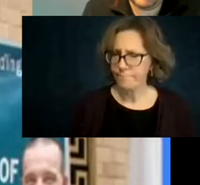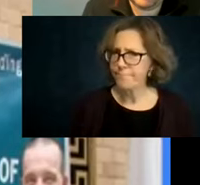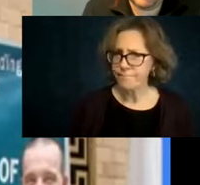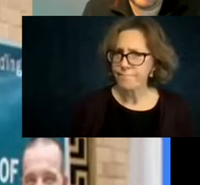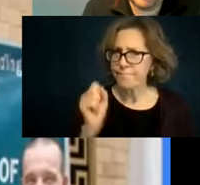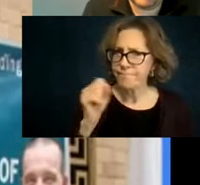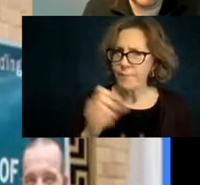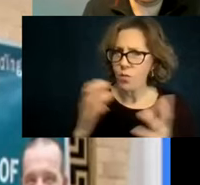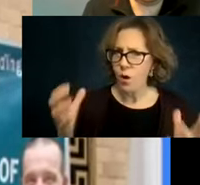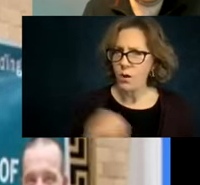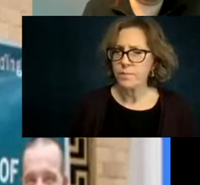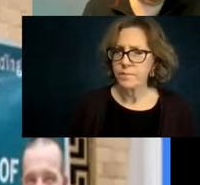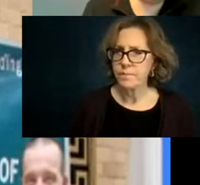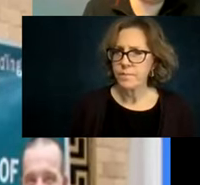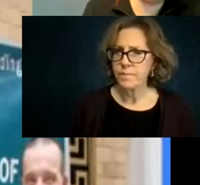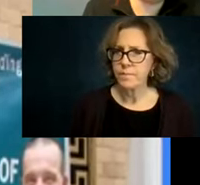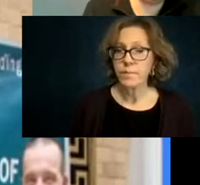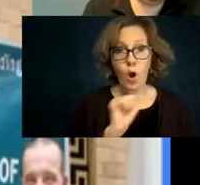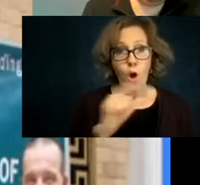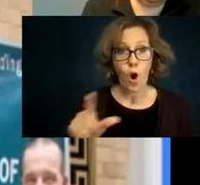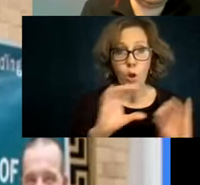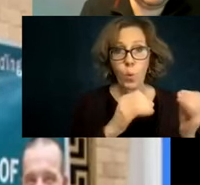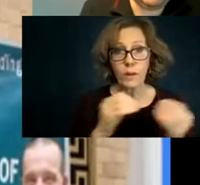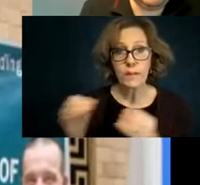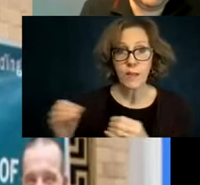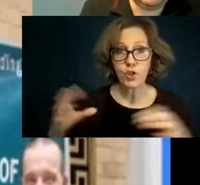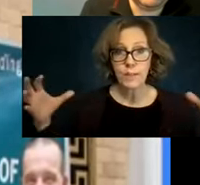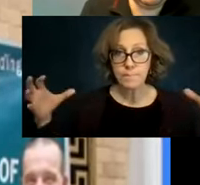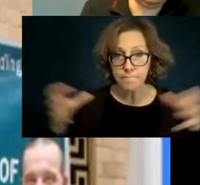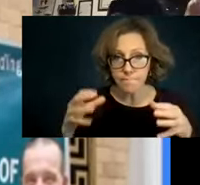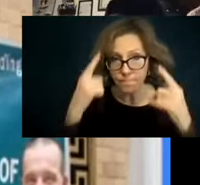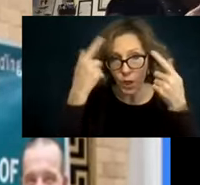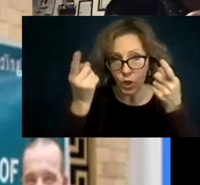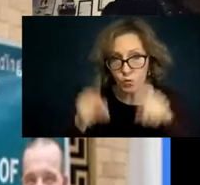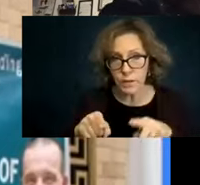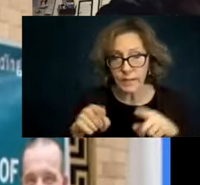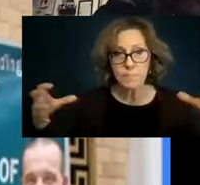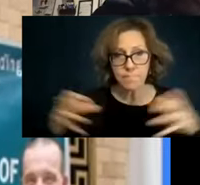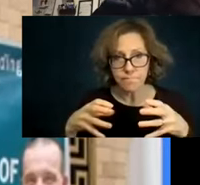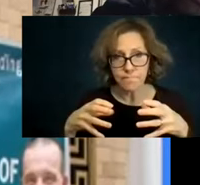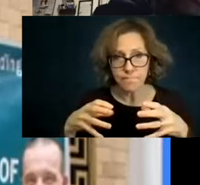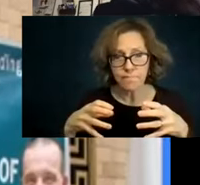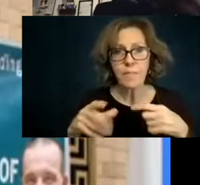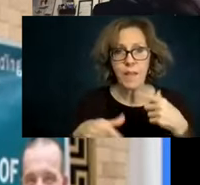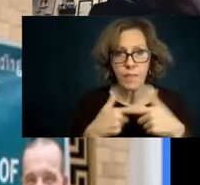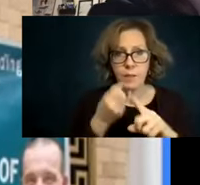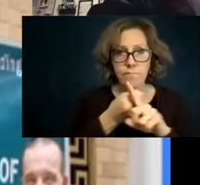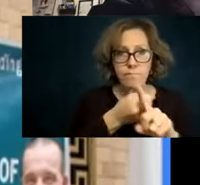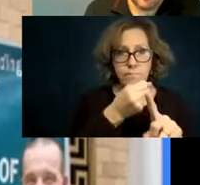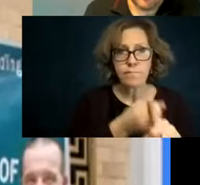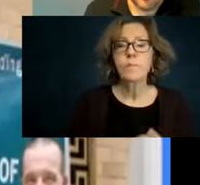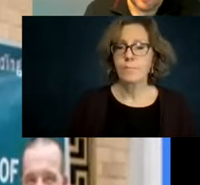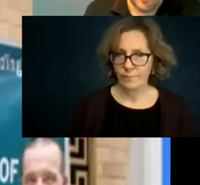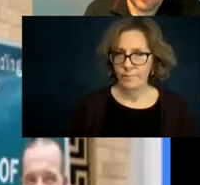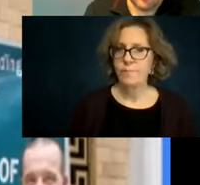A lot of them, yes. So they all came together over all of this, huh? Right, yeah. That's great.